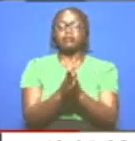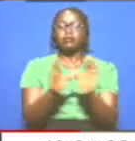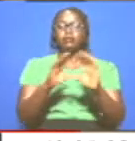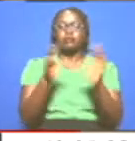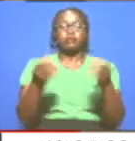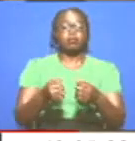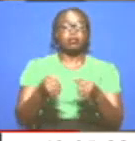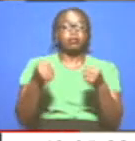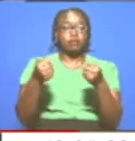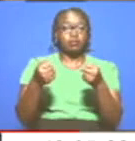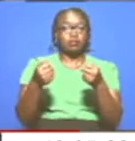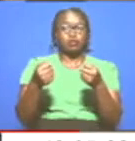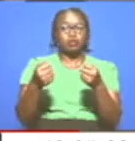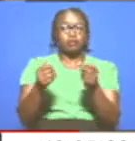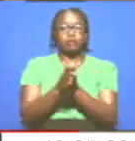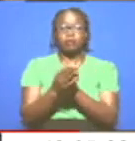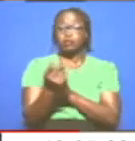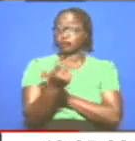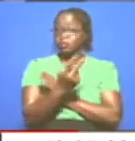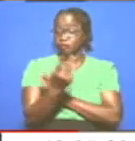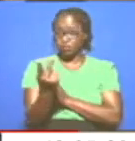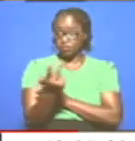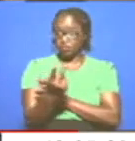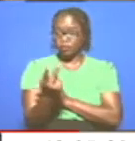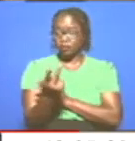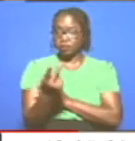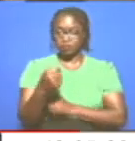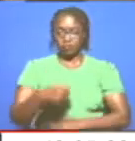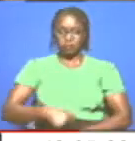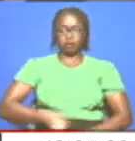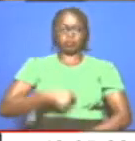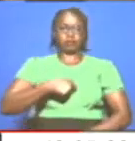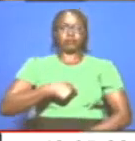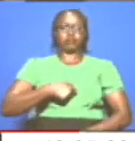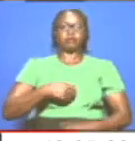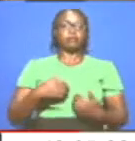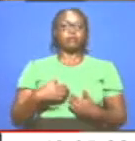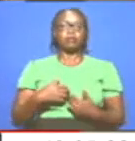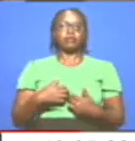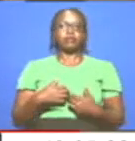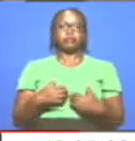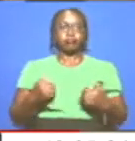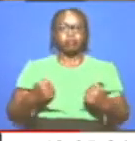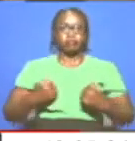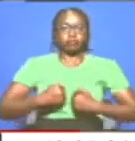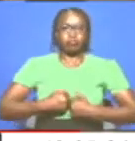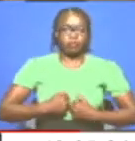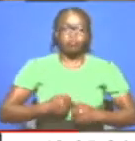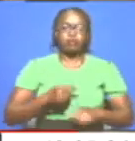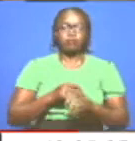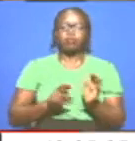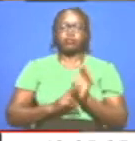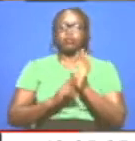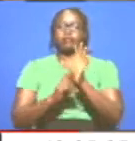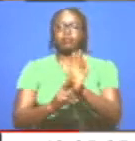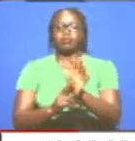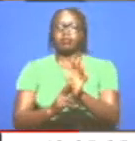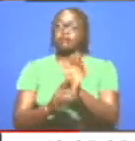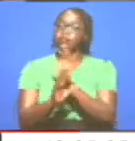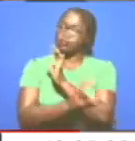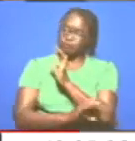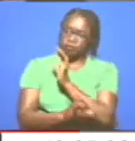quite interesting that the two gentlemen, the jackets that they have are the ones they don't when representing the country. Manoj Patel had